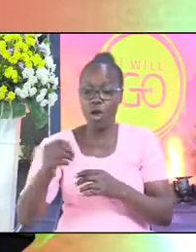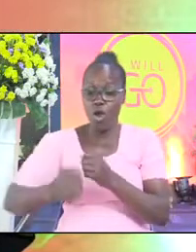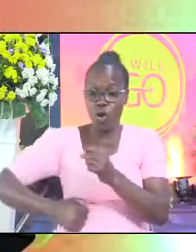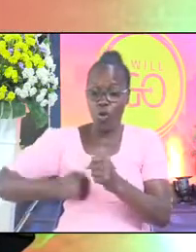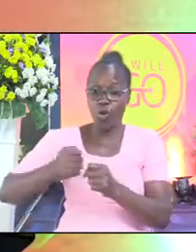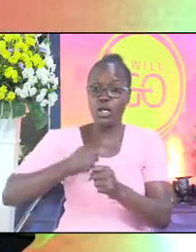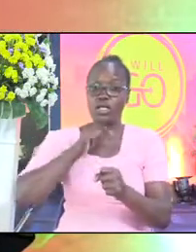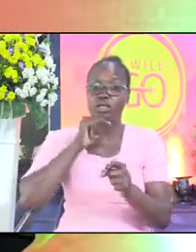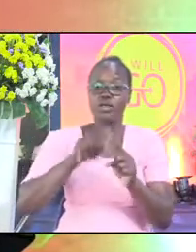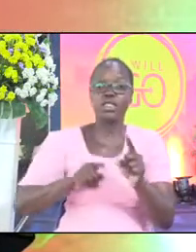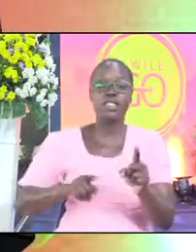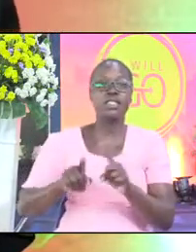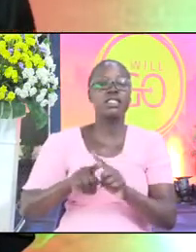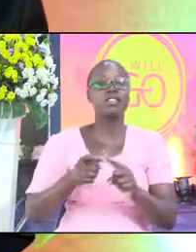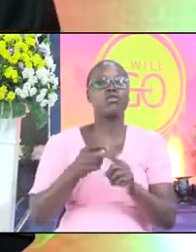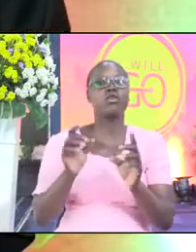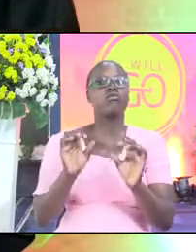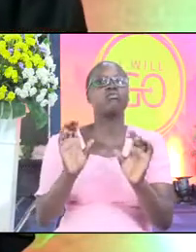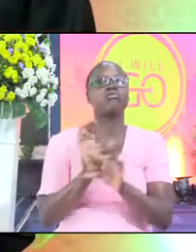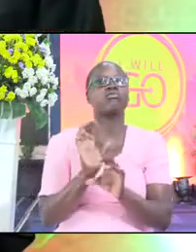of New Life,